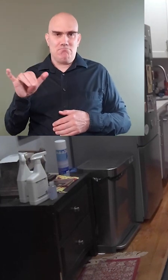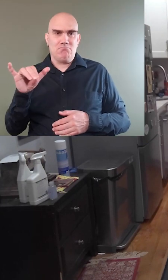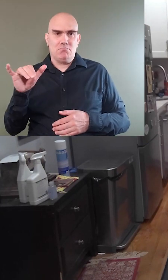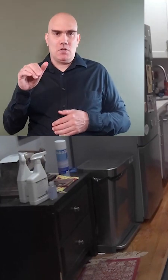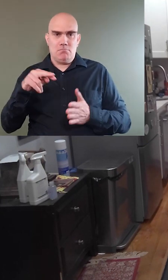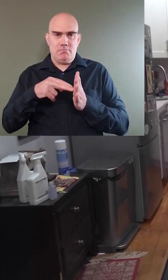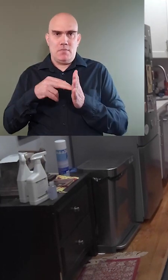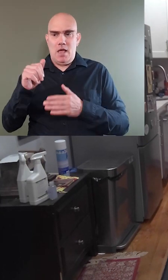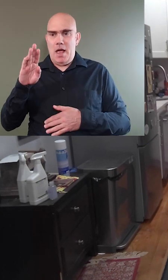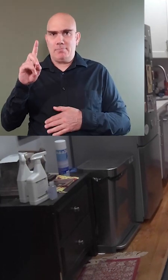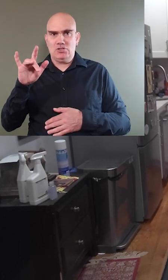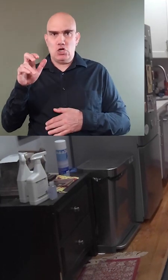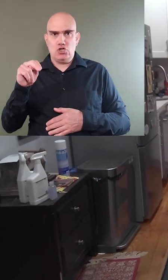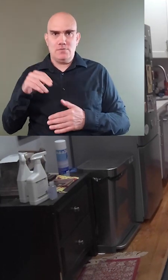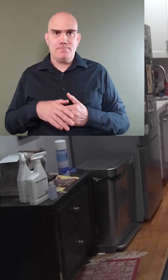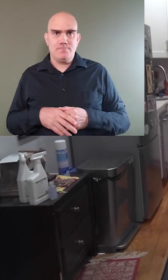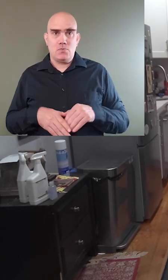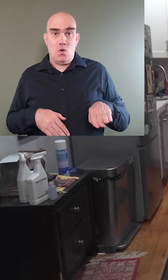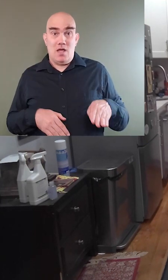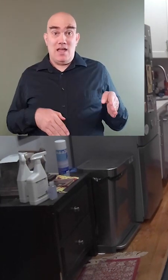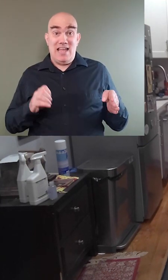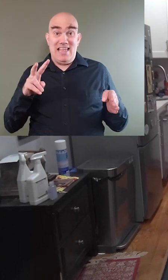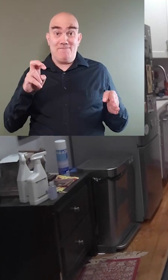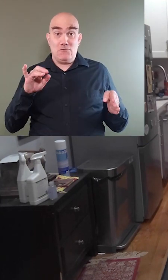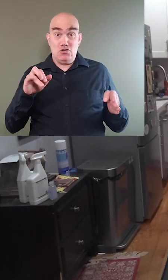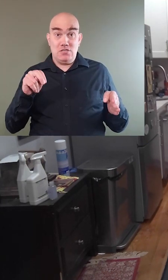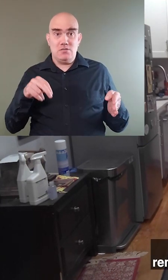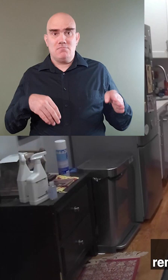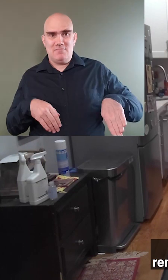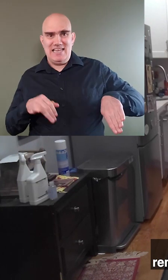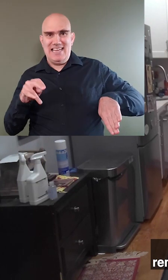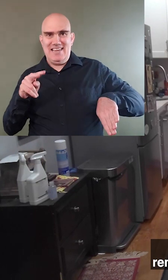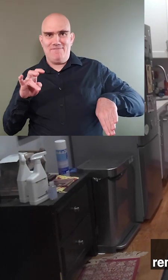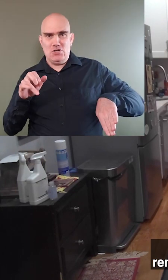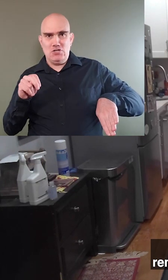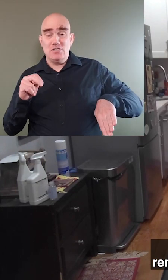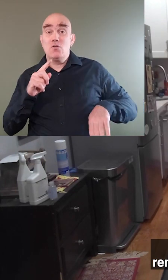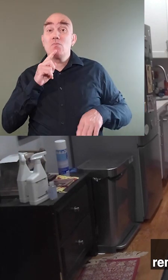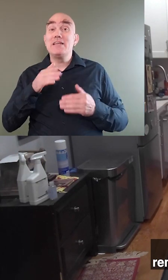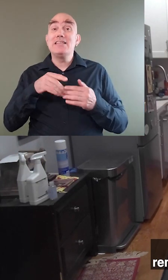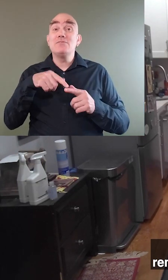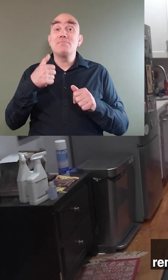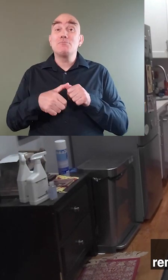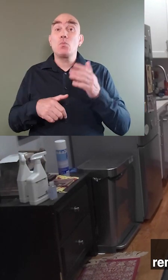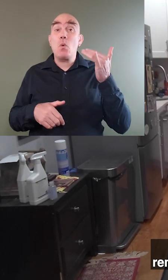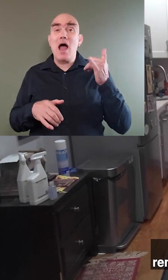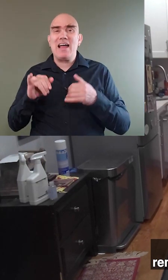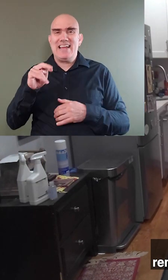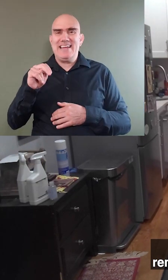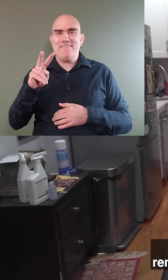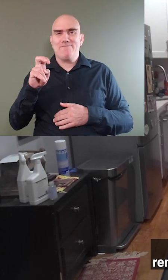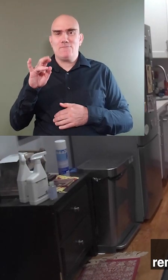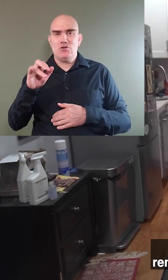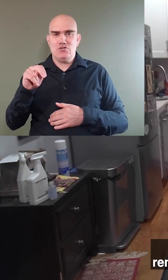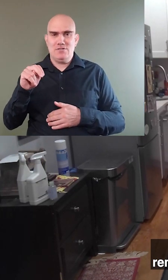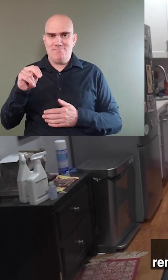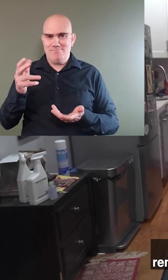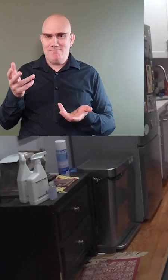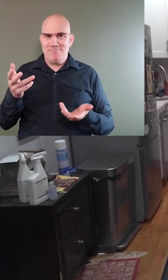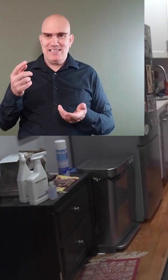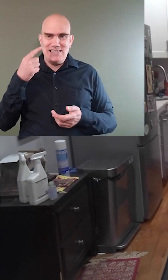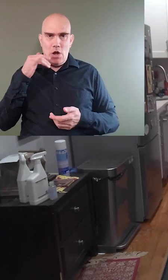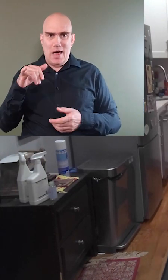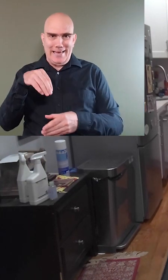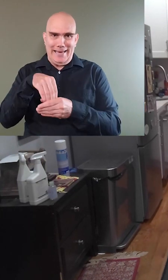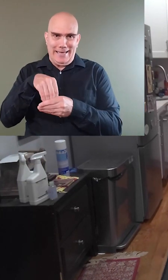that is abduction of the ankle. It's really easy to remember because inversion